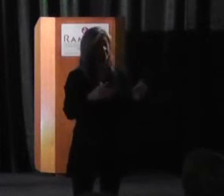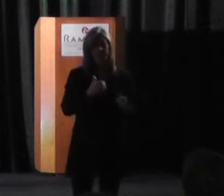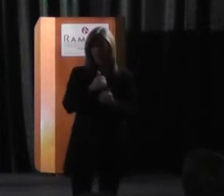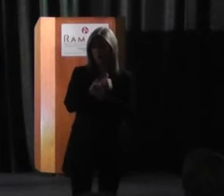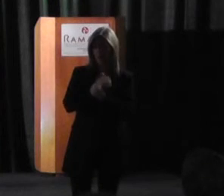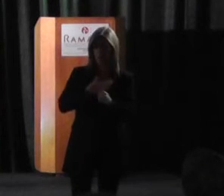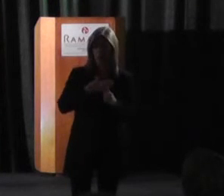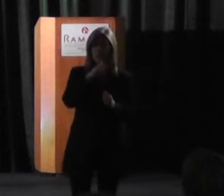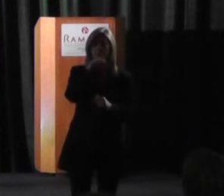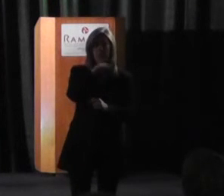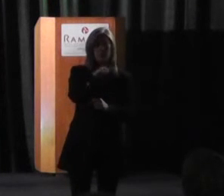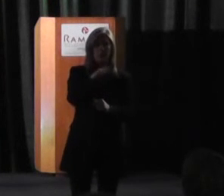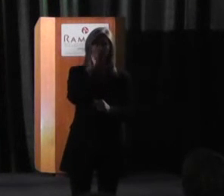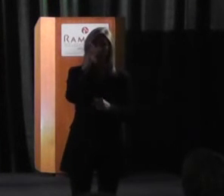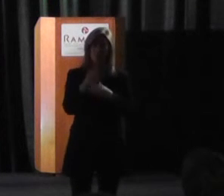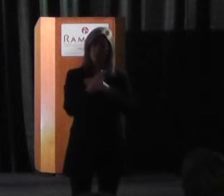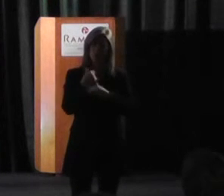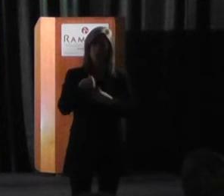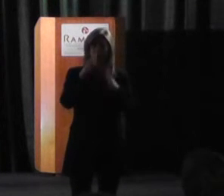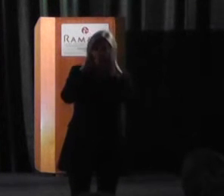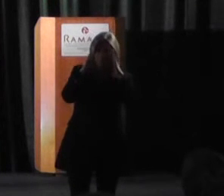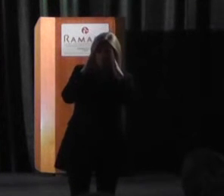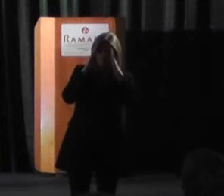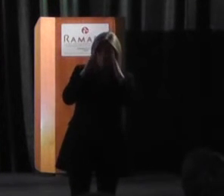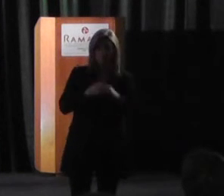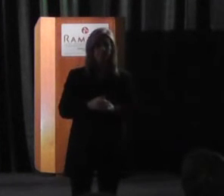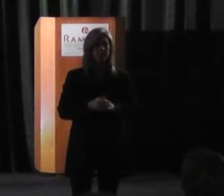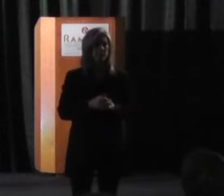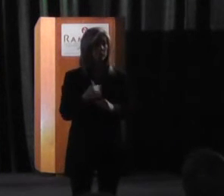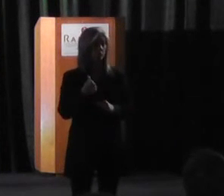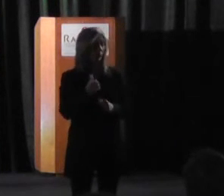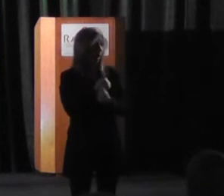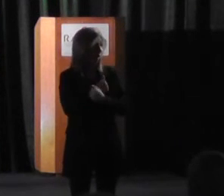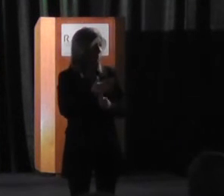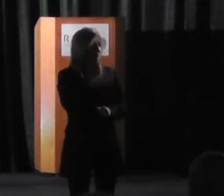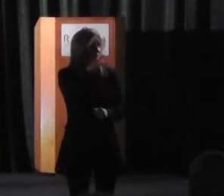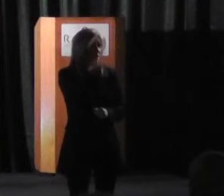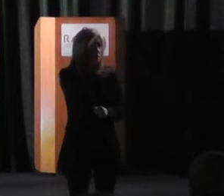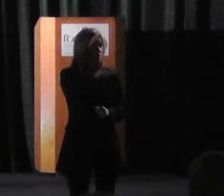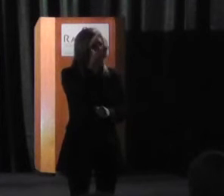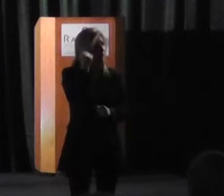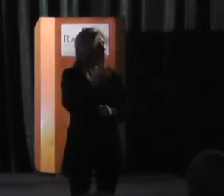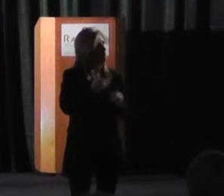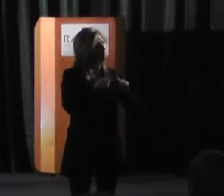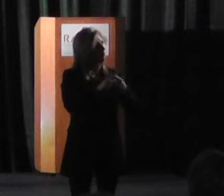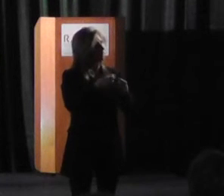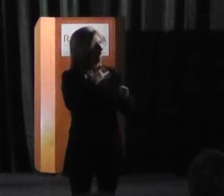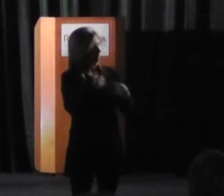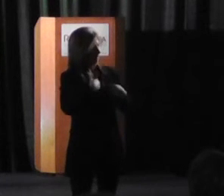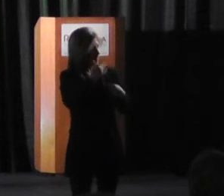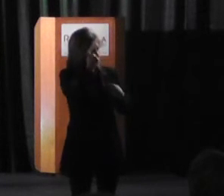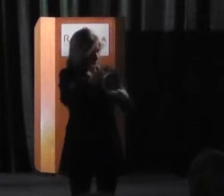I love my stutter because it helps me know my friends like me for me. I love my stutter because it has taught